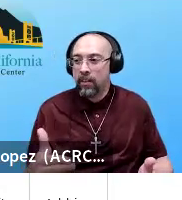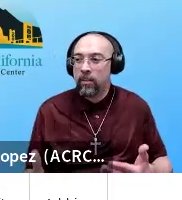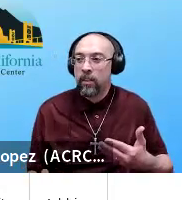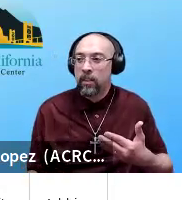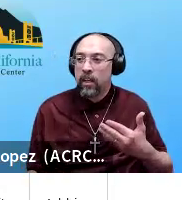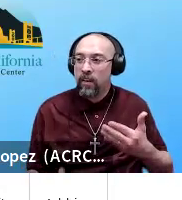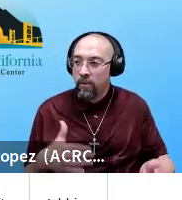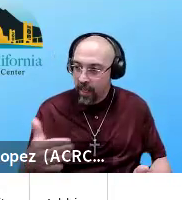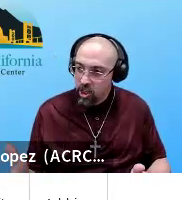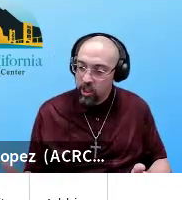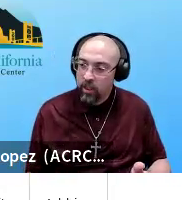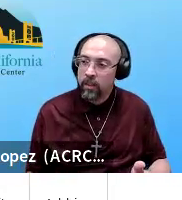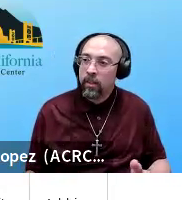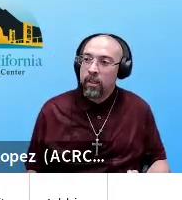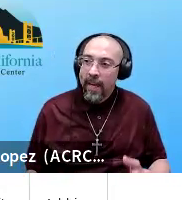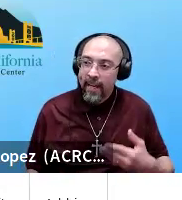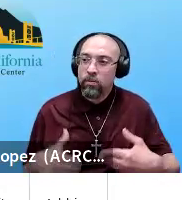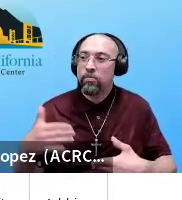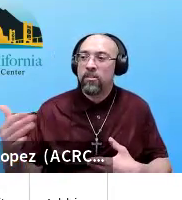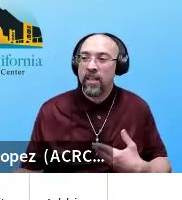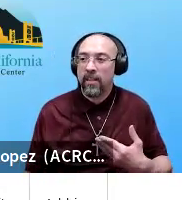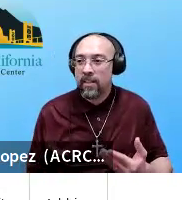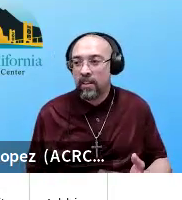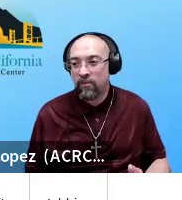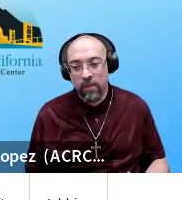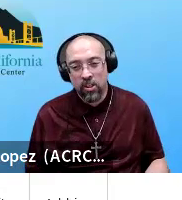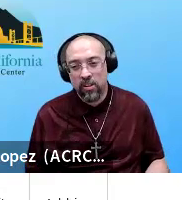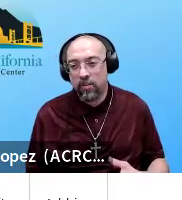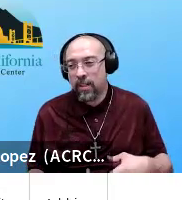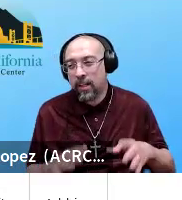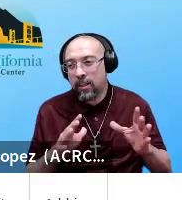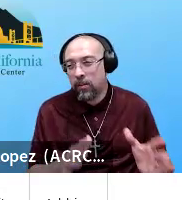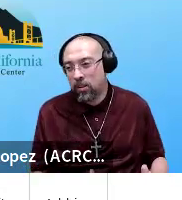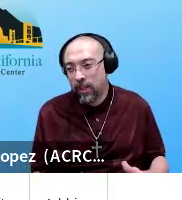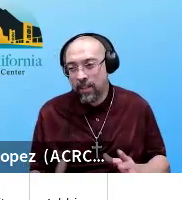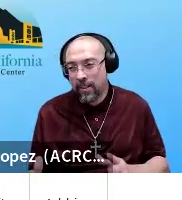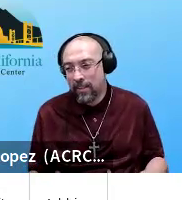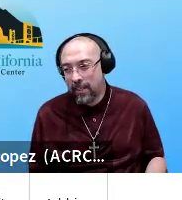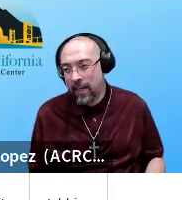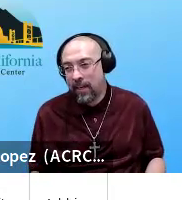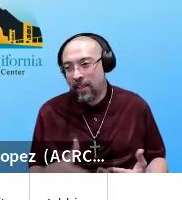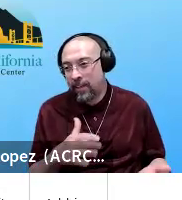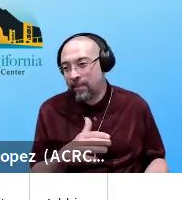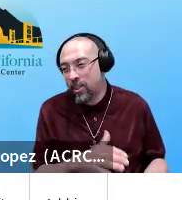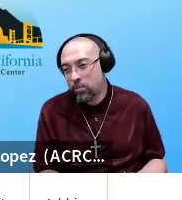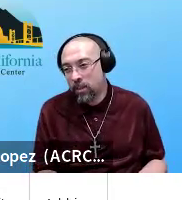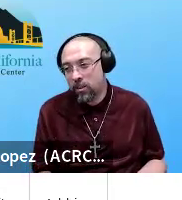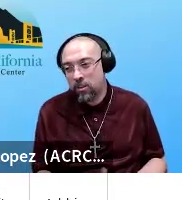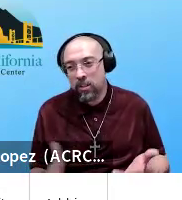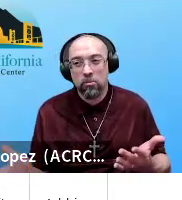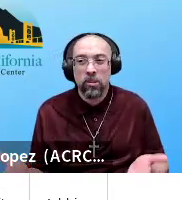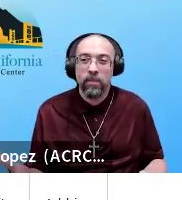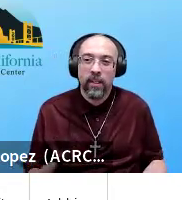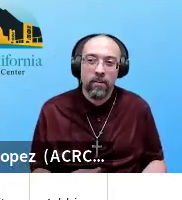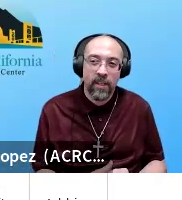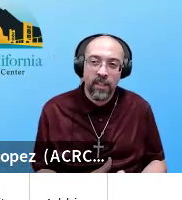more detailed information as we present this information. So it's not going to go as quick as it is today. I think we just wanted to